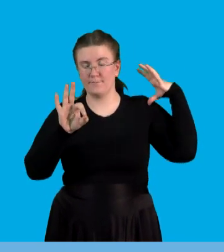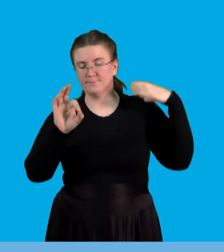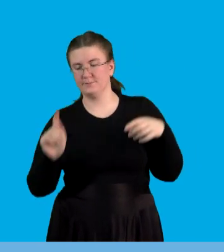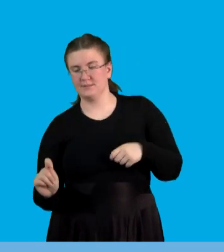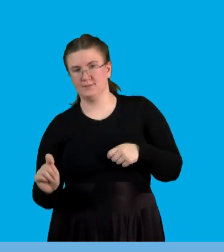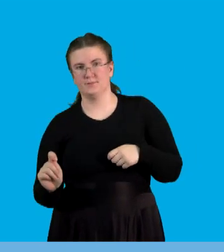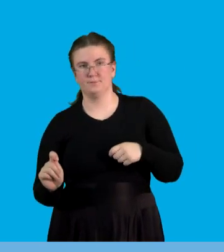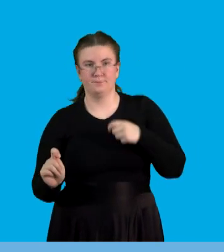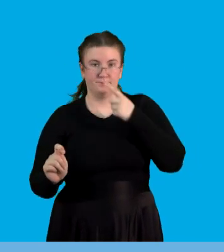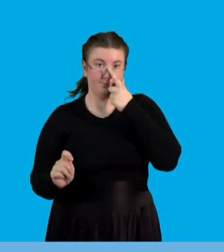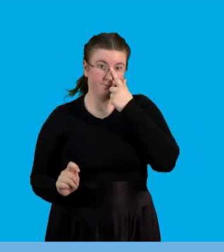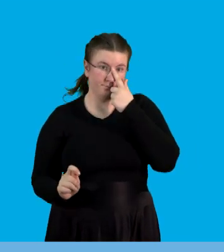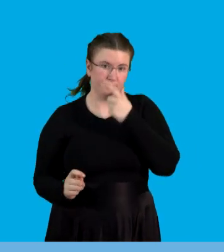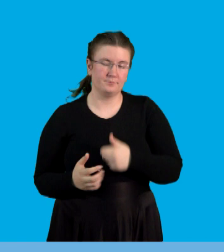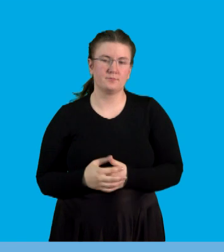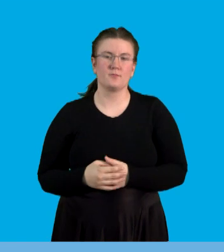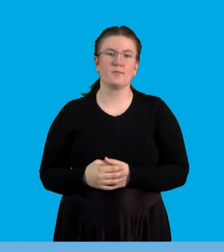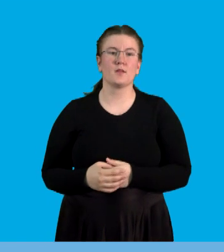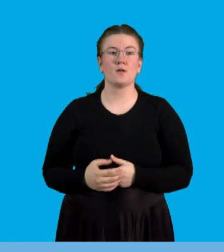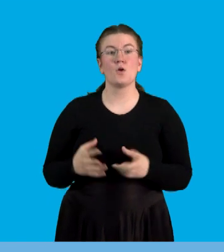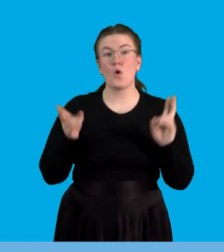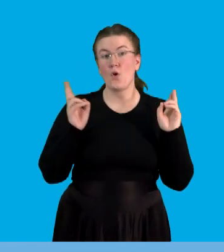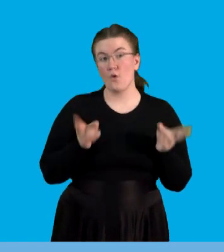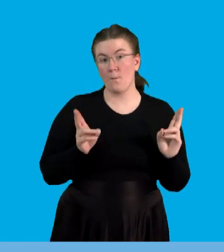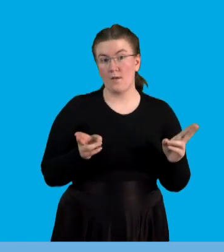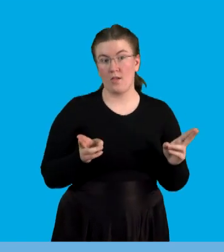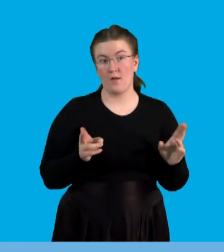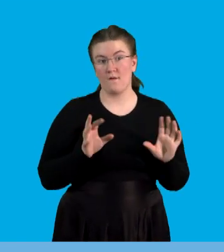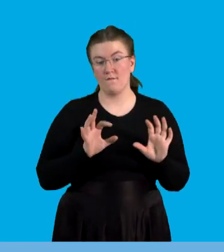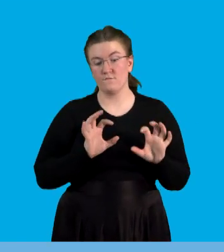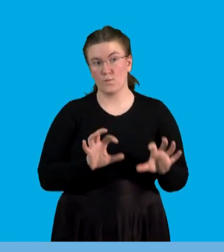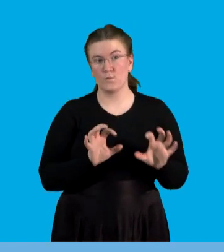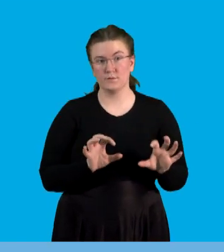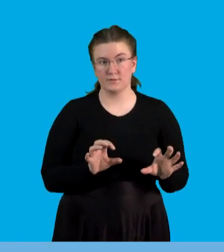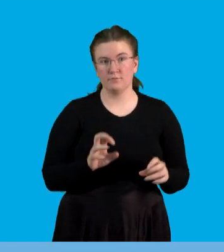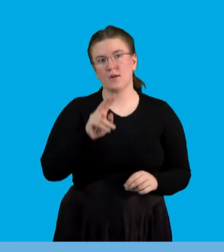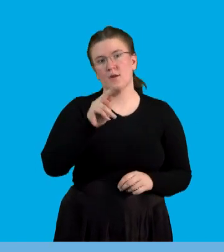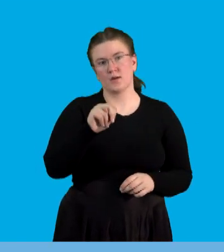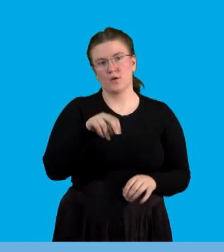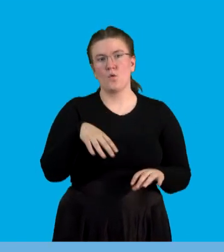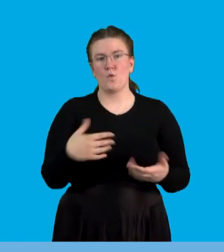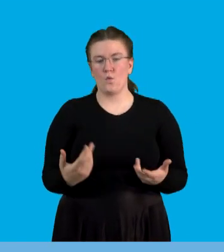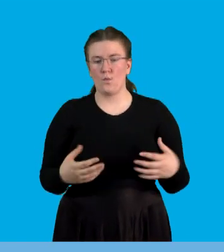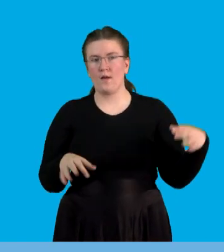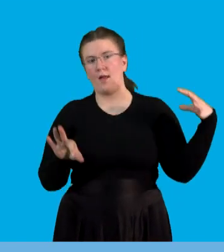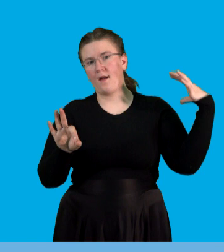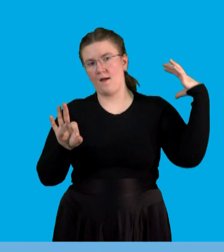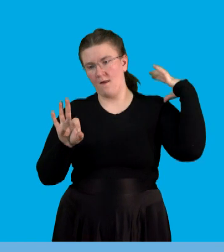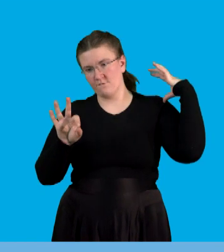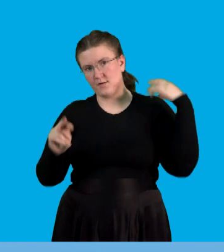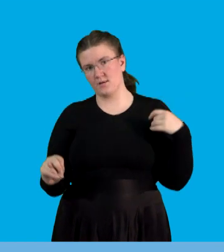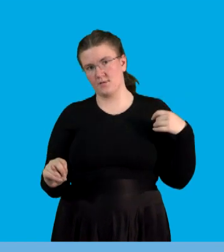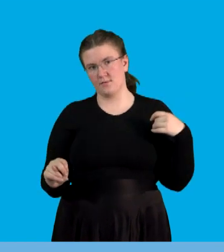T as the footnote or with T as the subscript. Now with the normal force, N or Fn. N